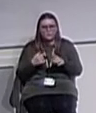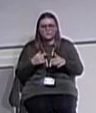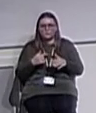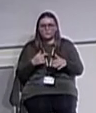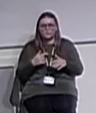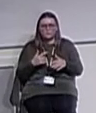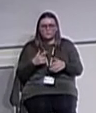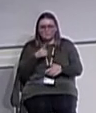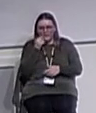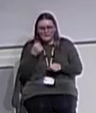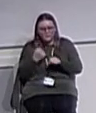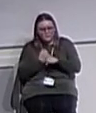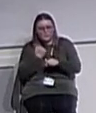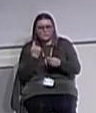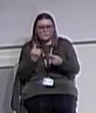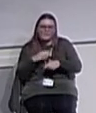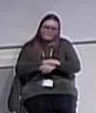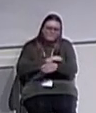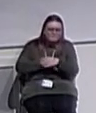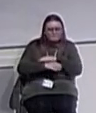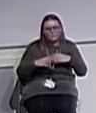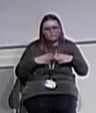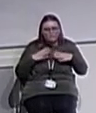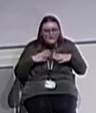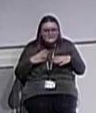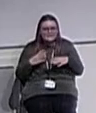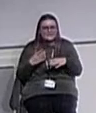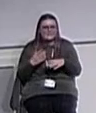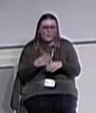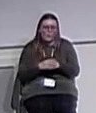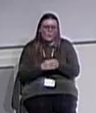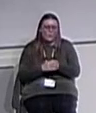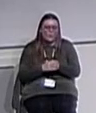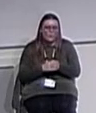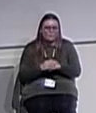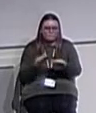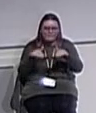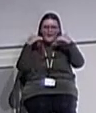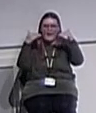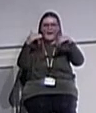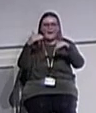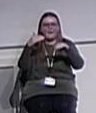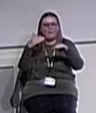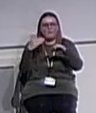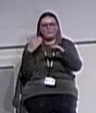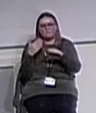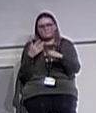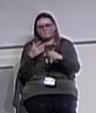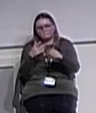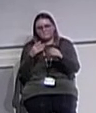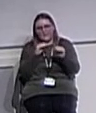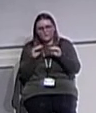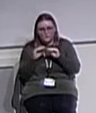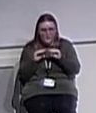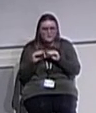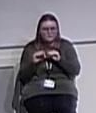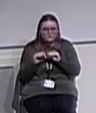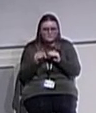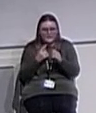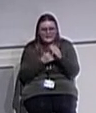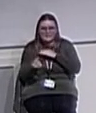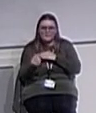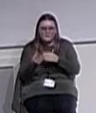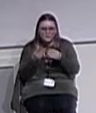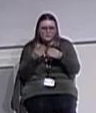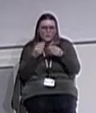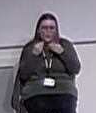yourself, and it shows that you're ready for higher education level work if you can do something independent. You never